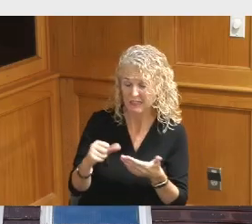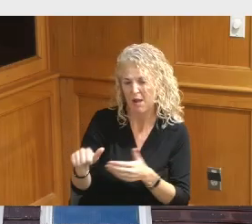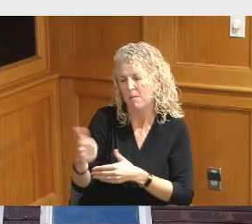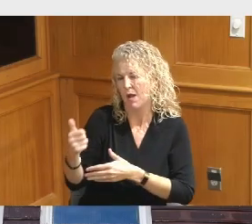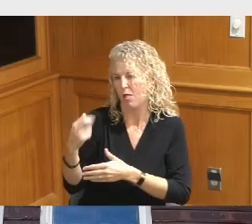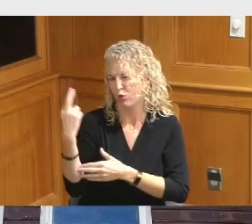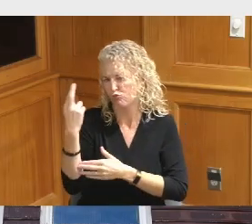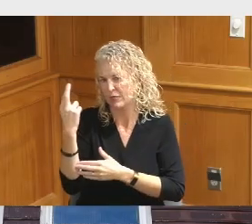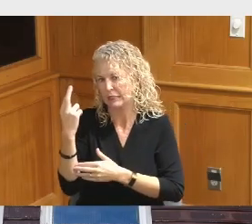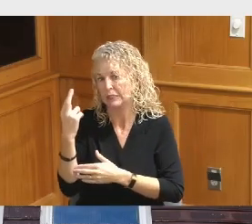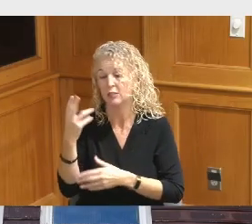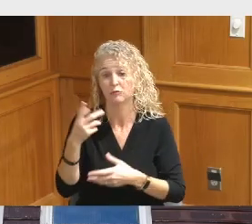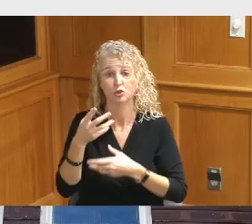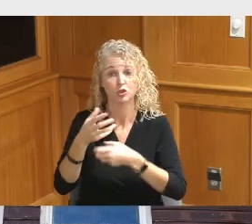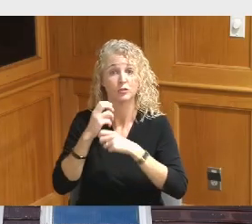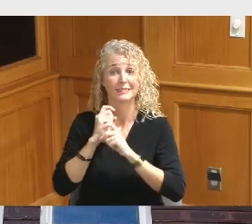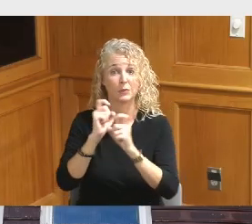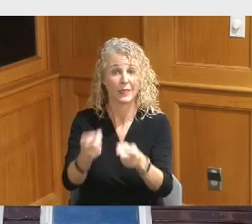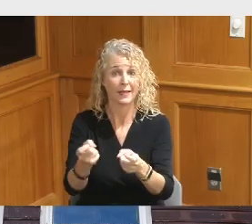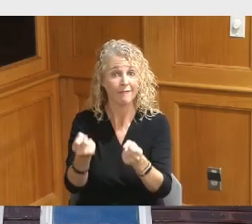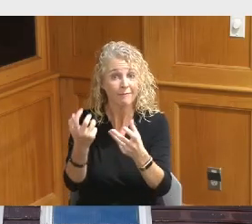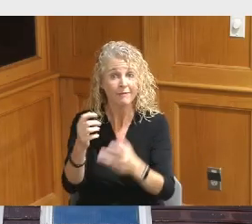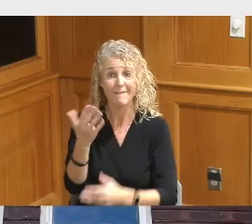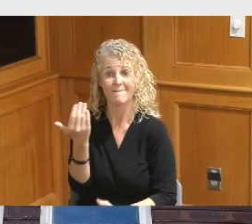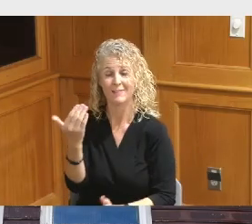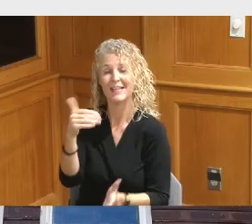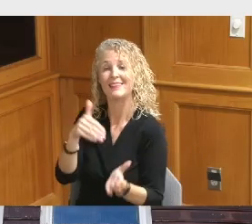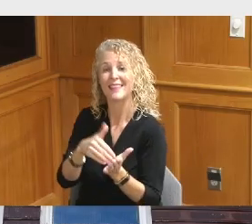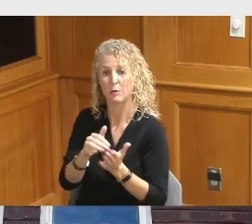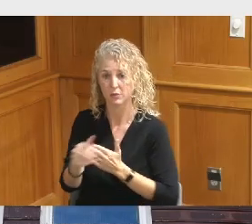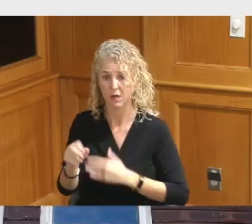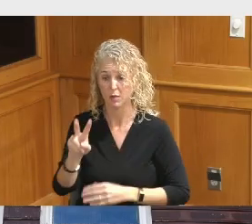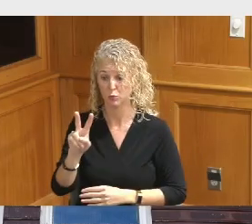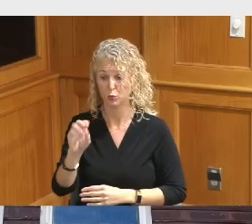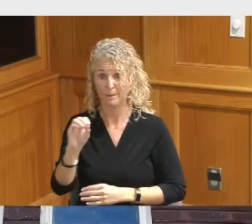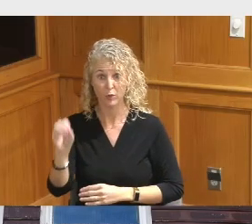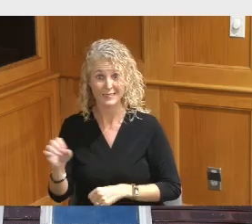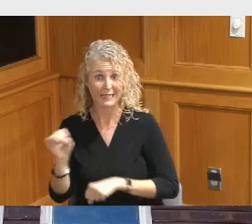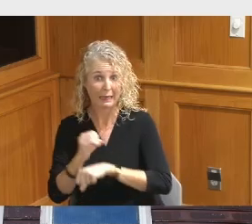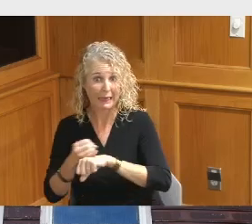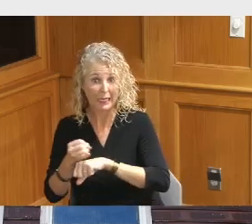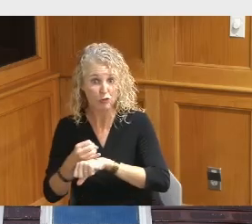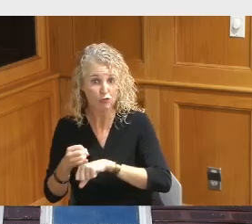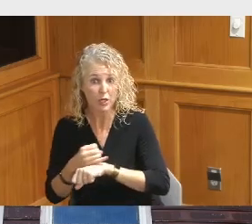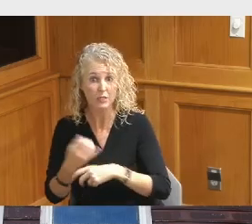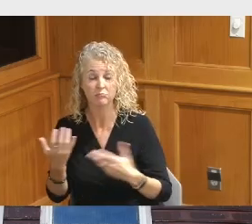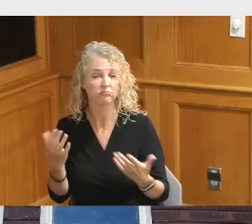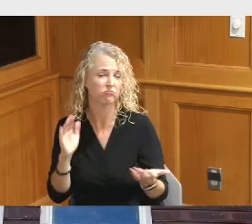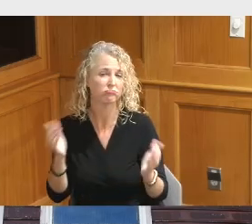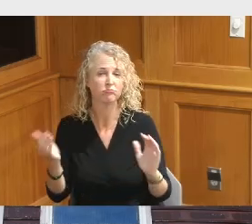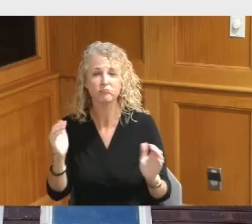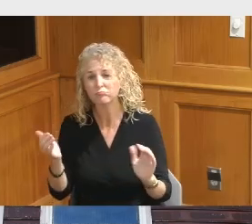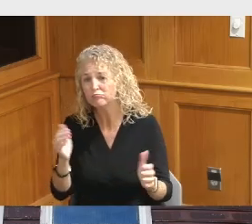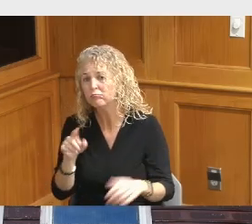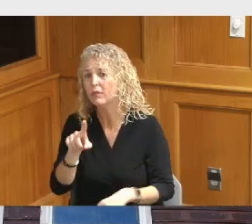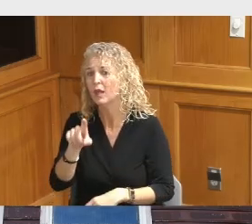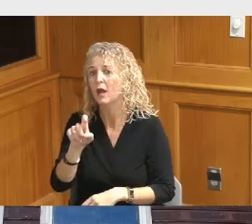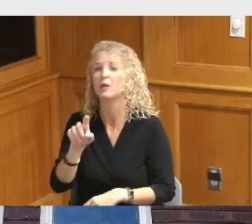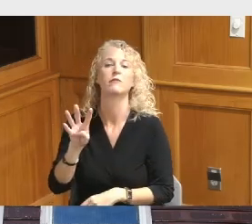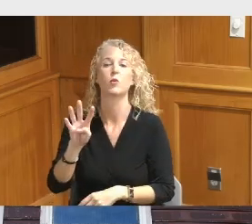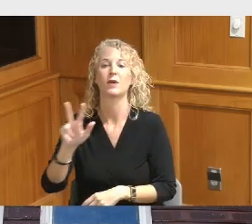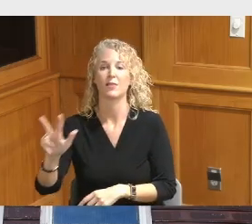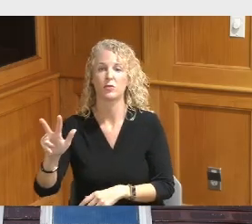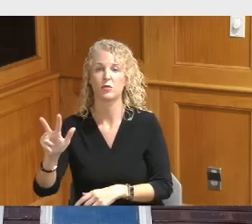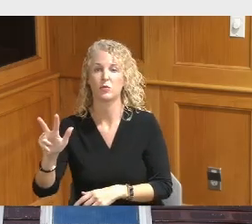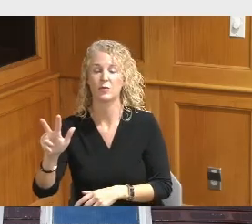for a $15,000 loan. Again, 2% interest over 10 years makes that approximately